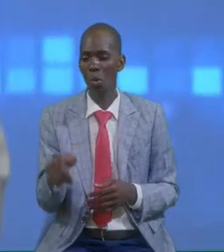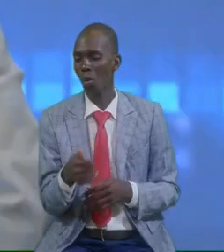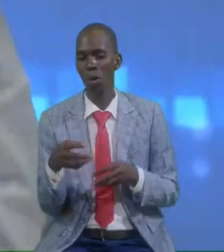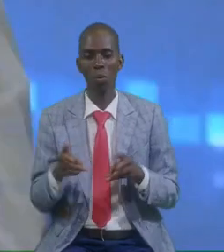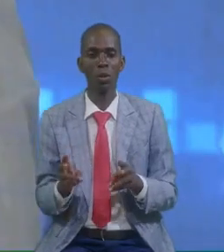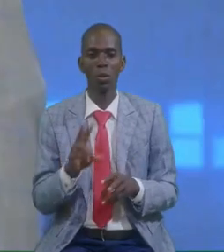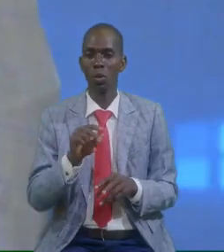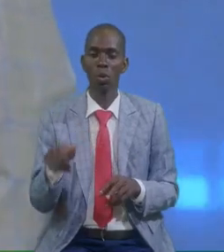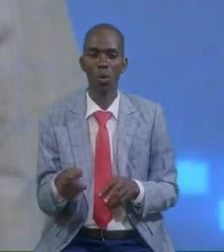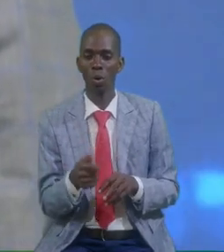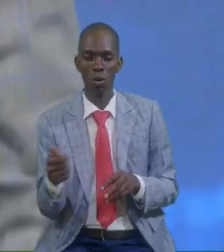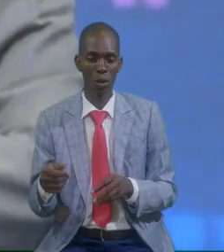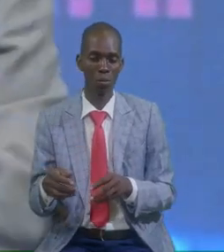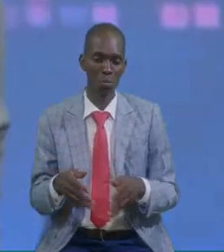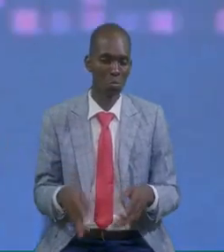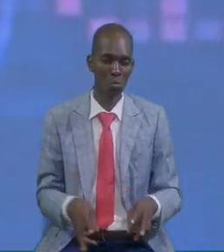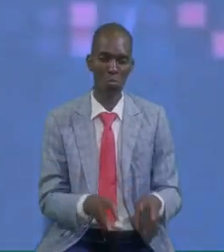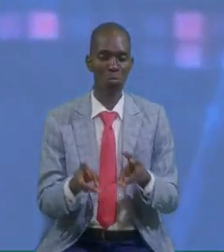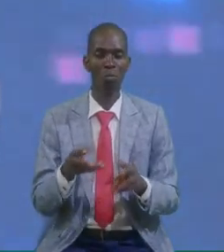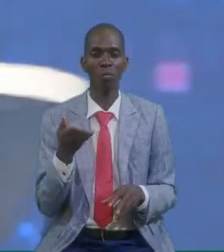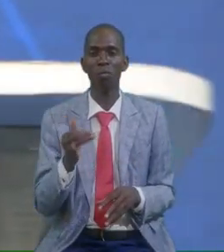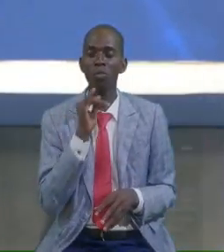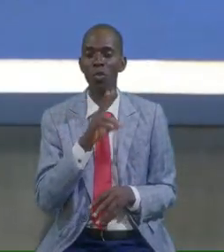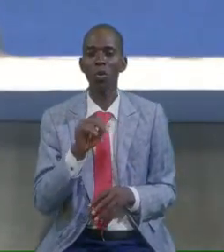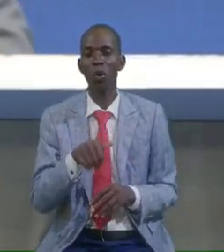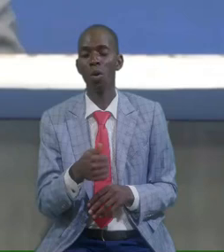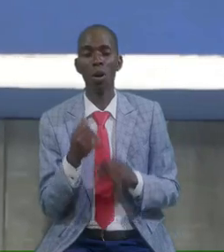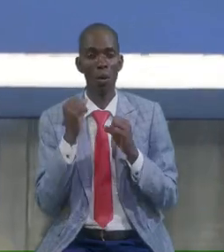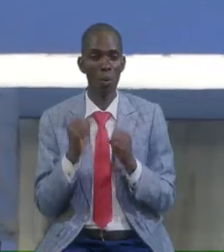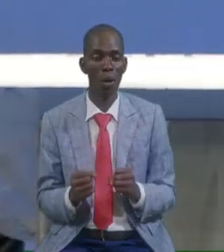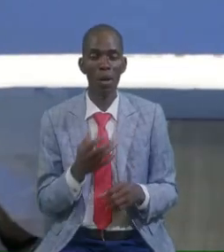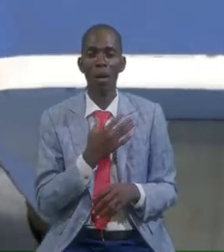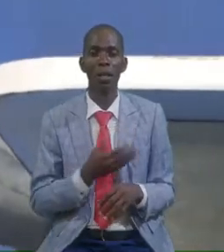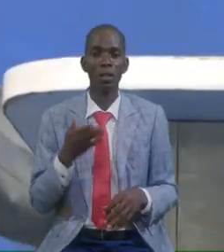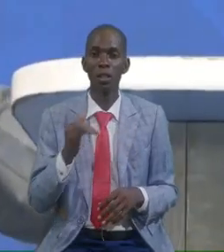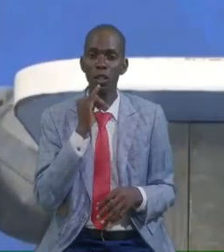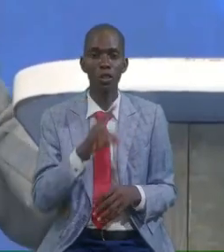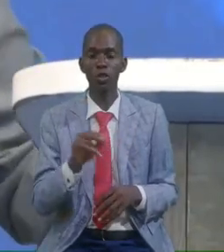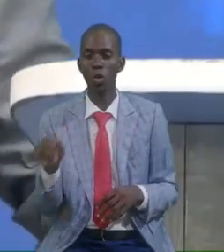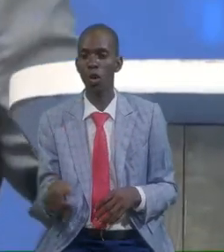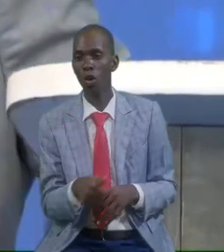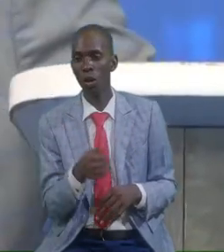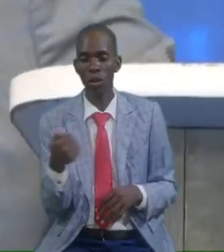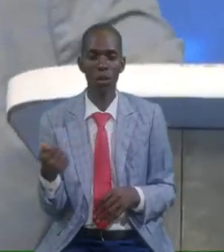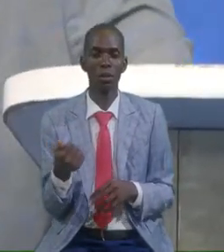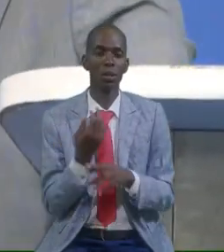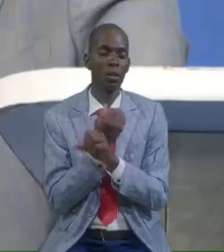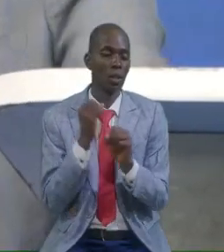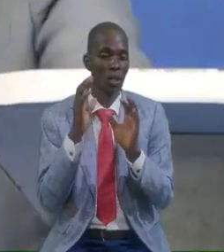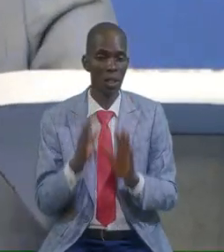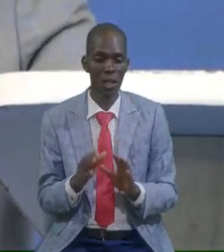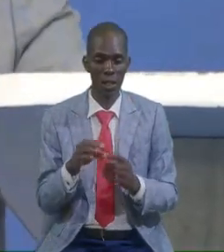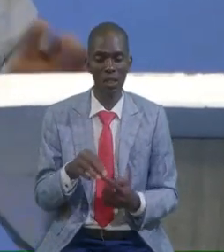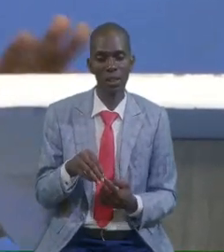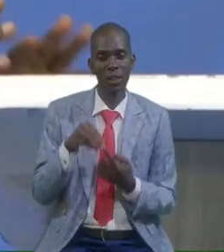path. There's no other power. And there is no other rescuer except